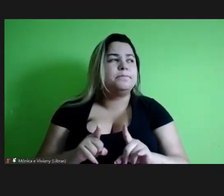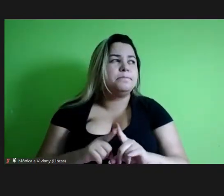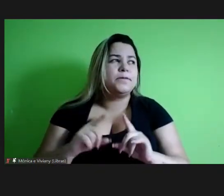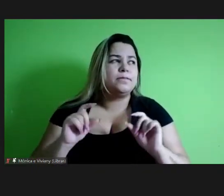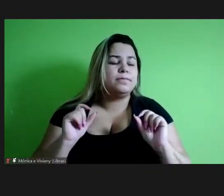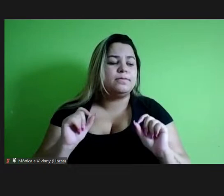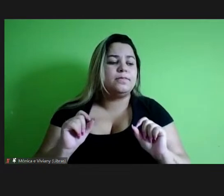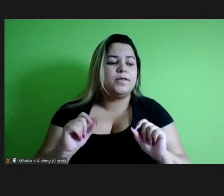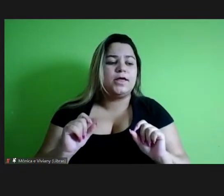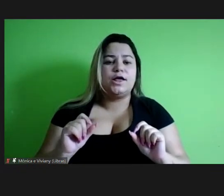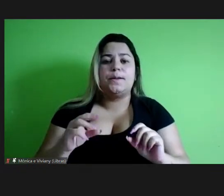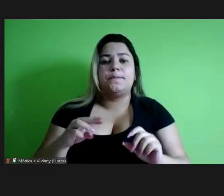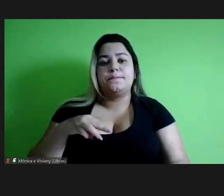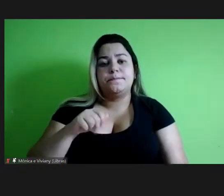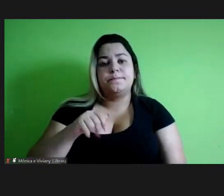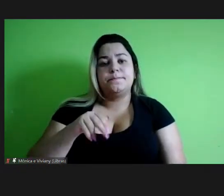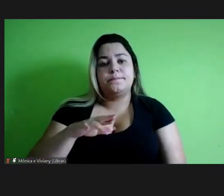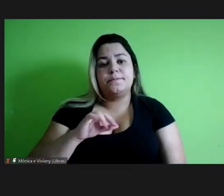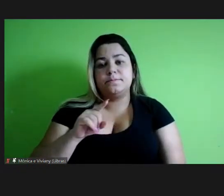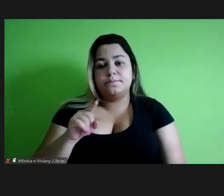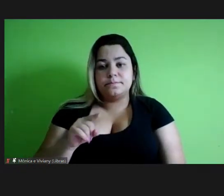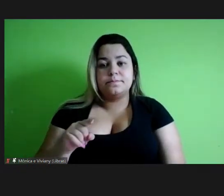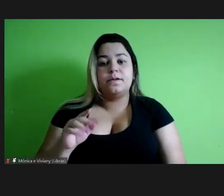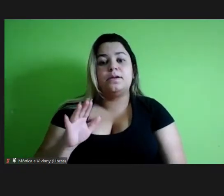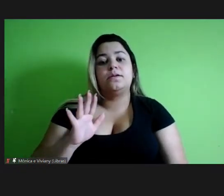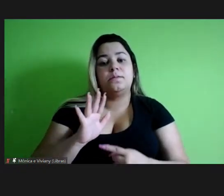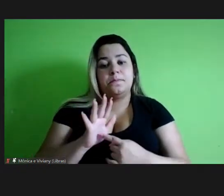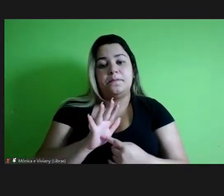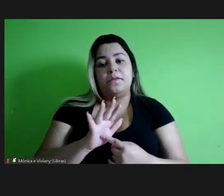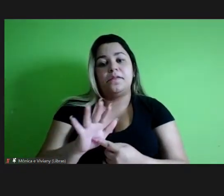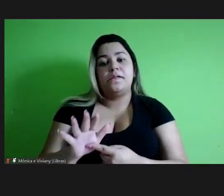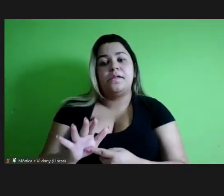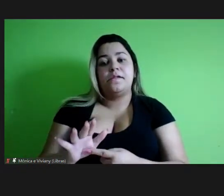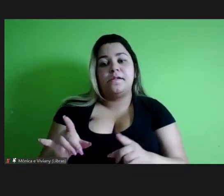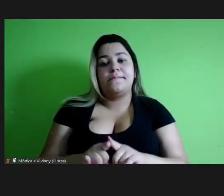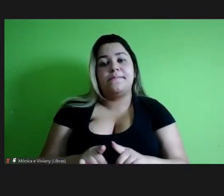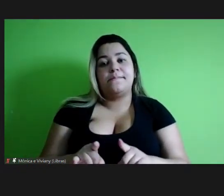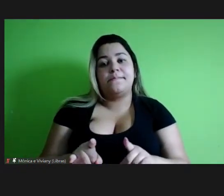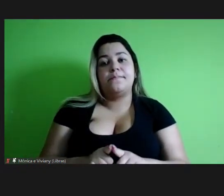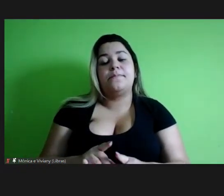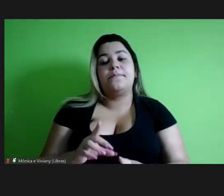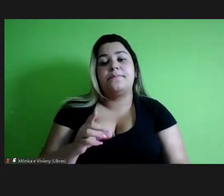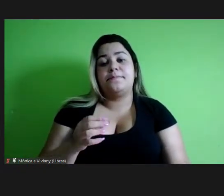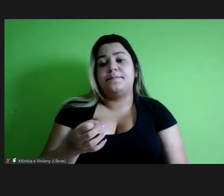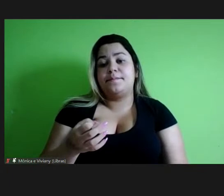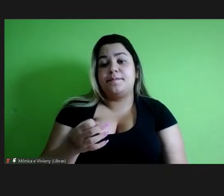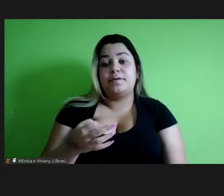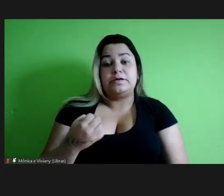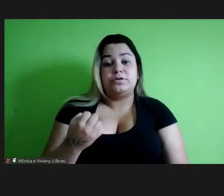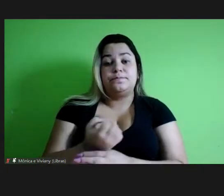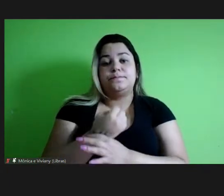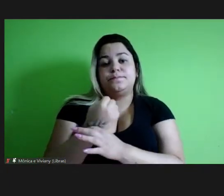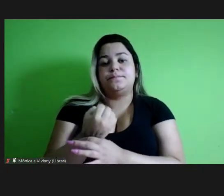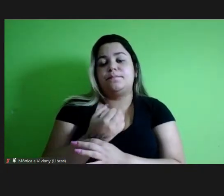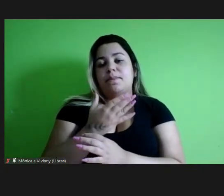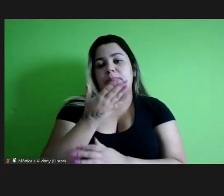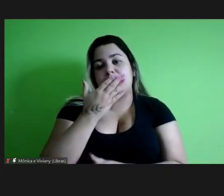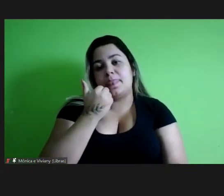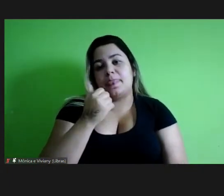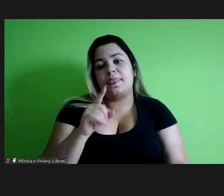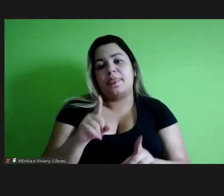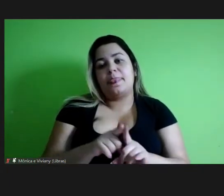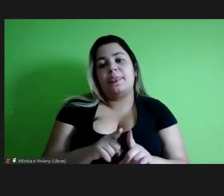do through what the matrix points out and from what the document for the diagnosis of food